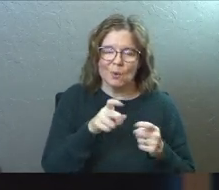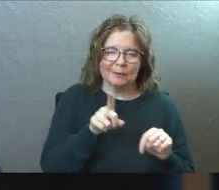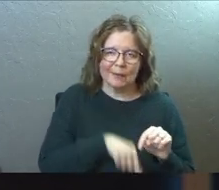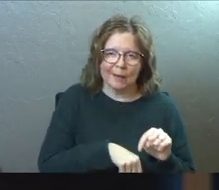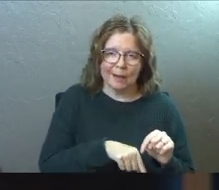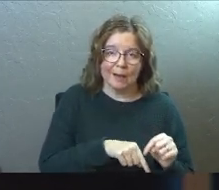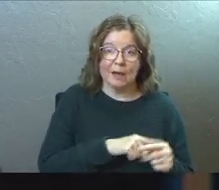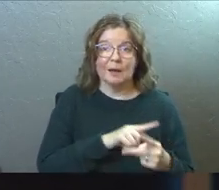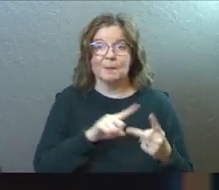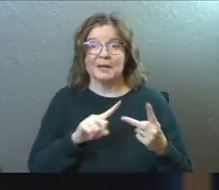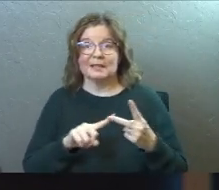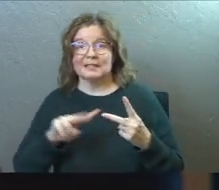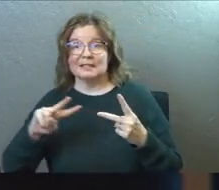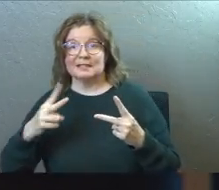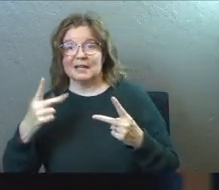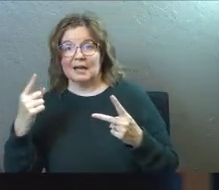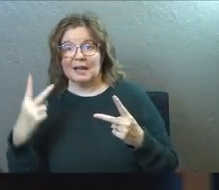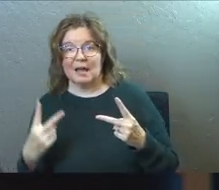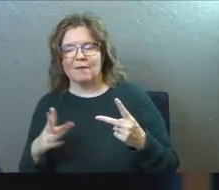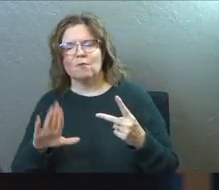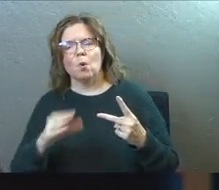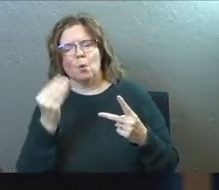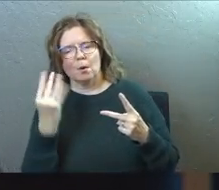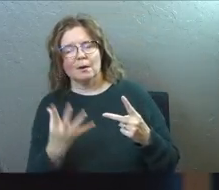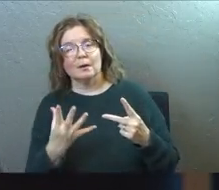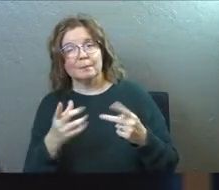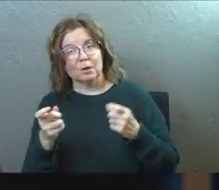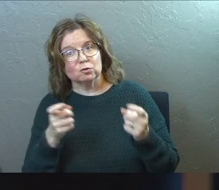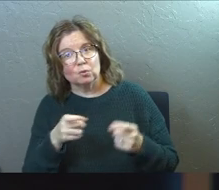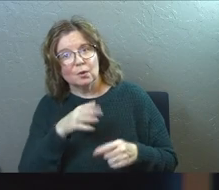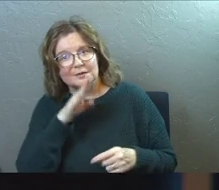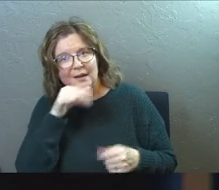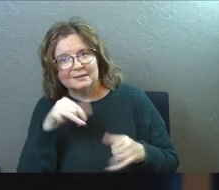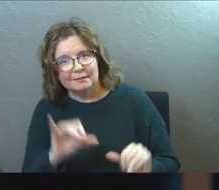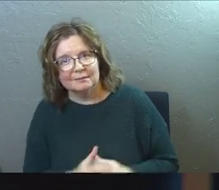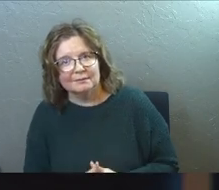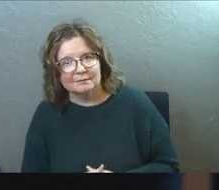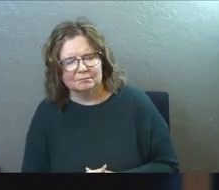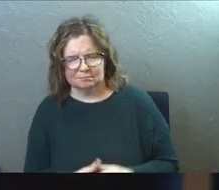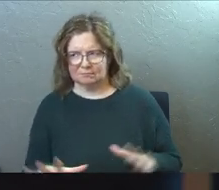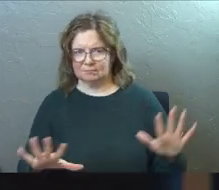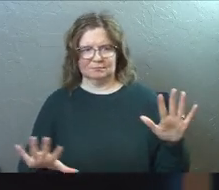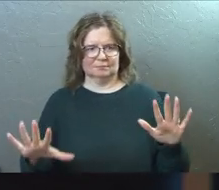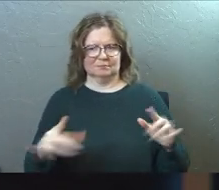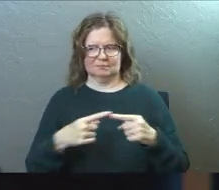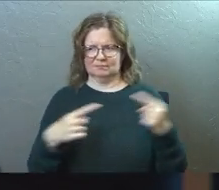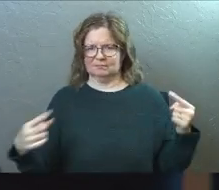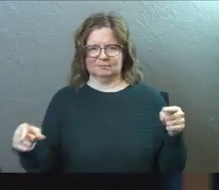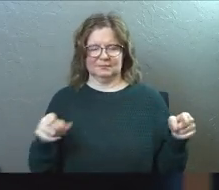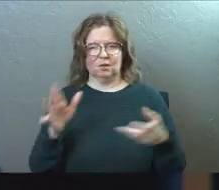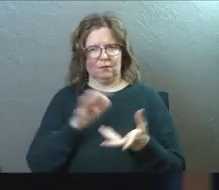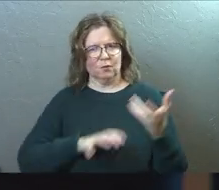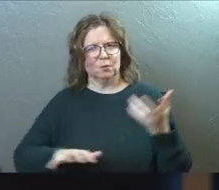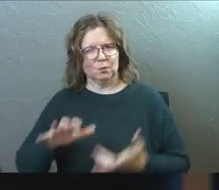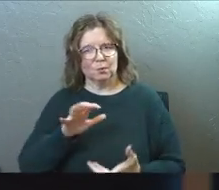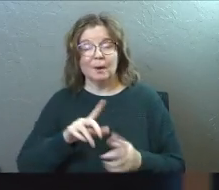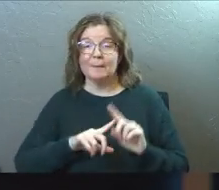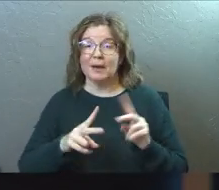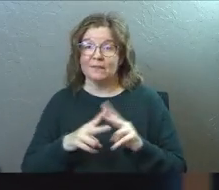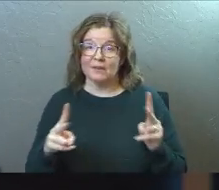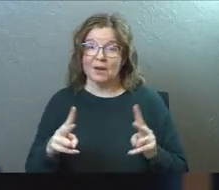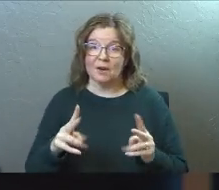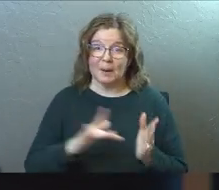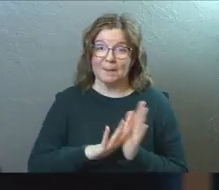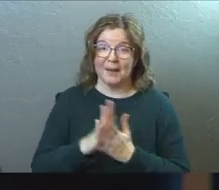And then in the second half of chapter 3, he's like, oh, by the way, tame your tongue. Which is kind of confusing, but it's